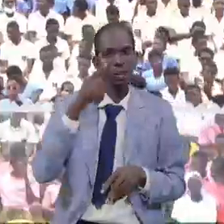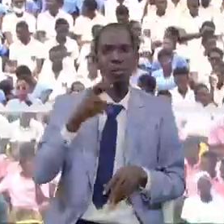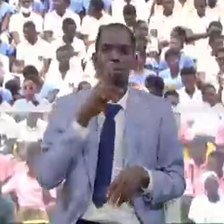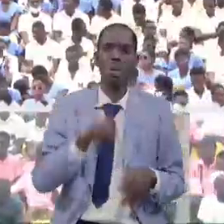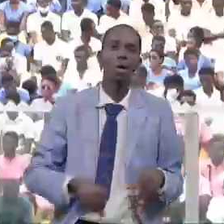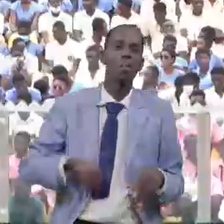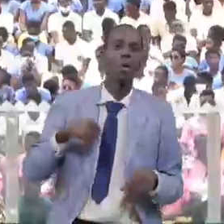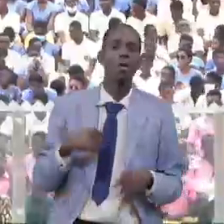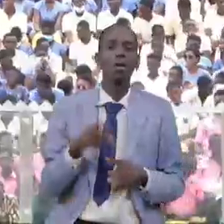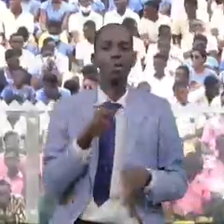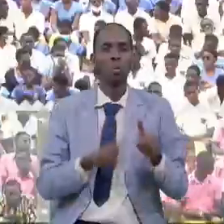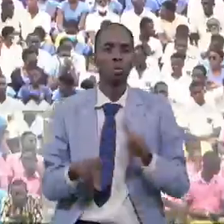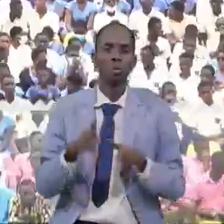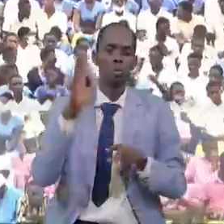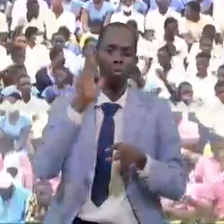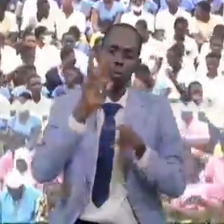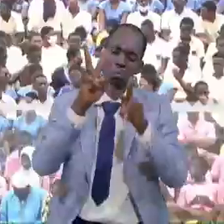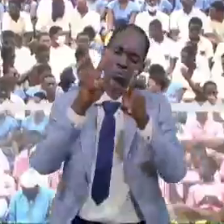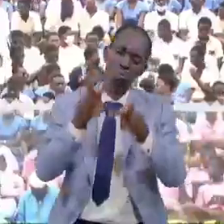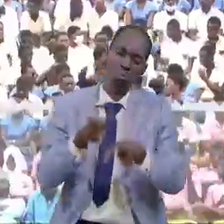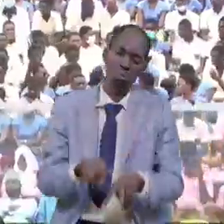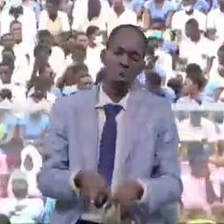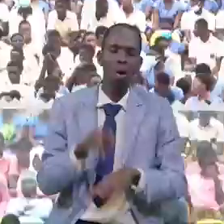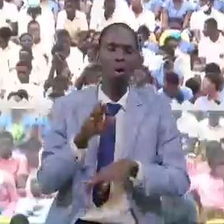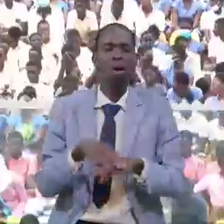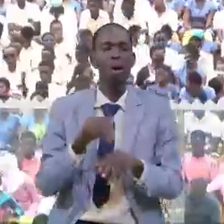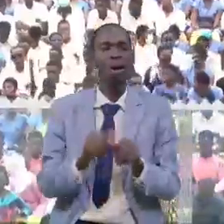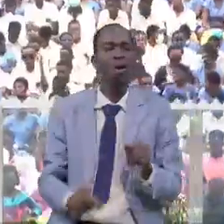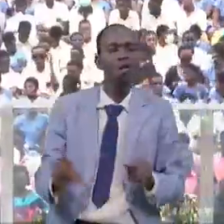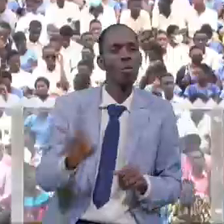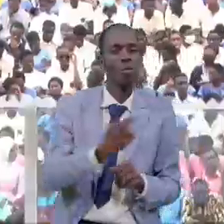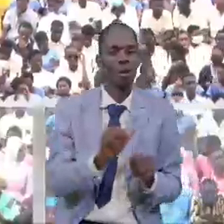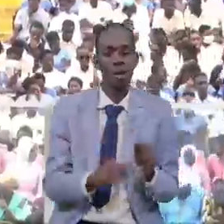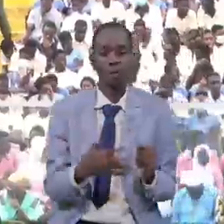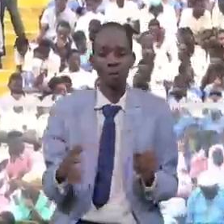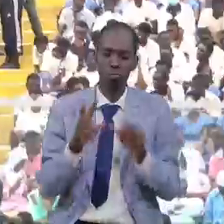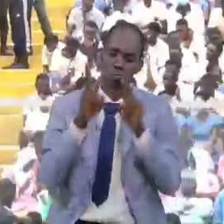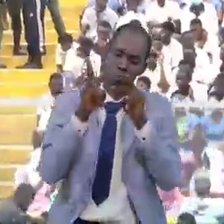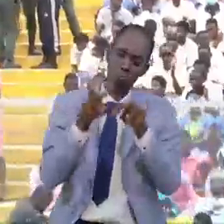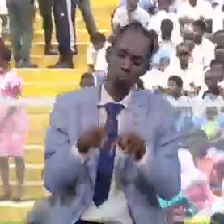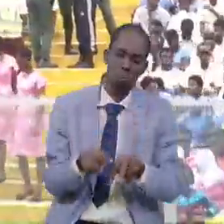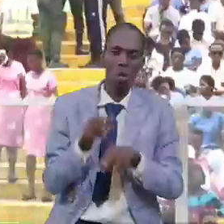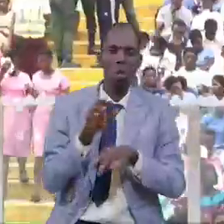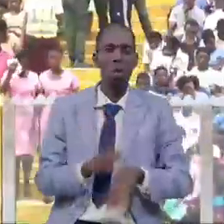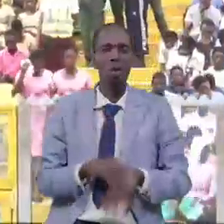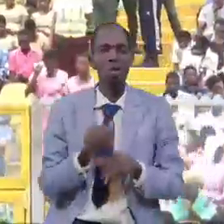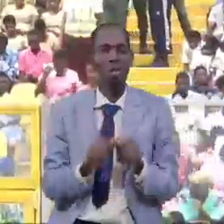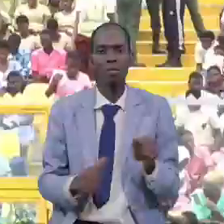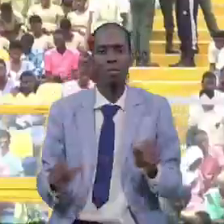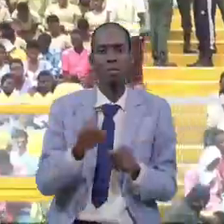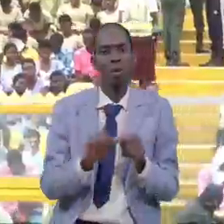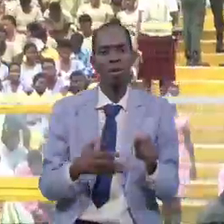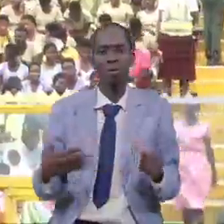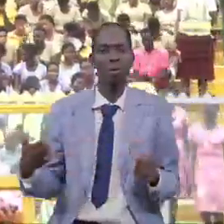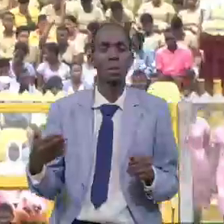down on everybody and everything. Looking down on everyone and everything. Your attitude, the